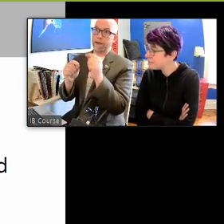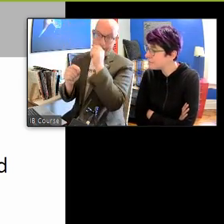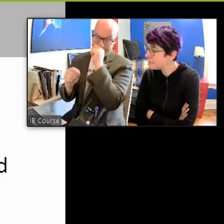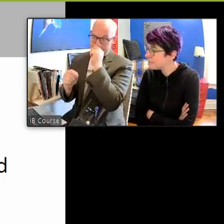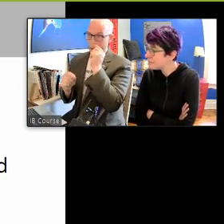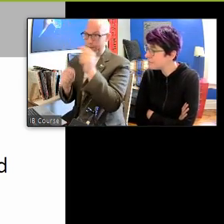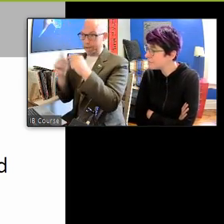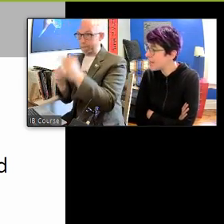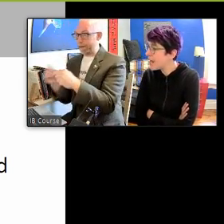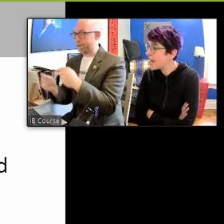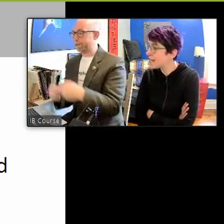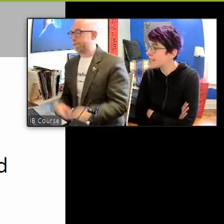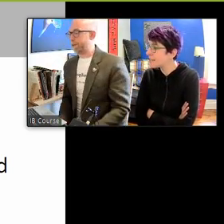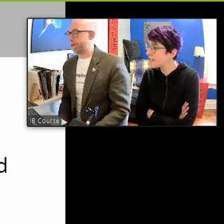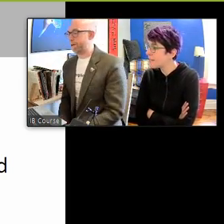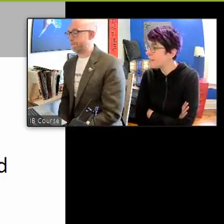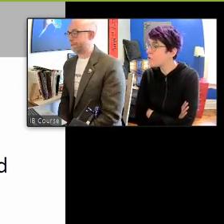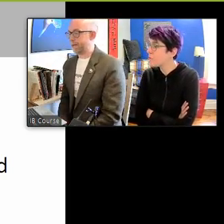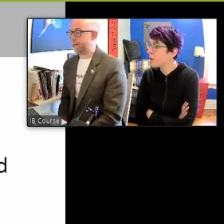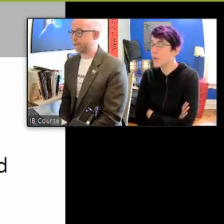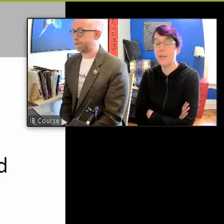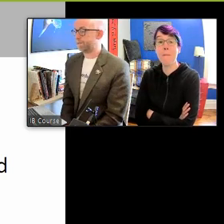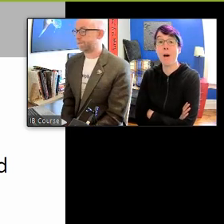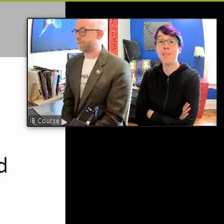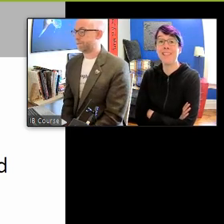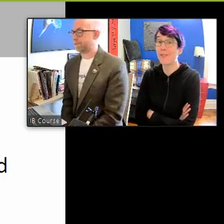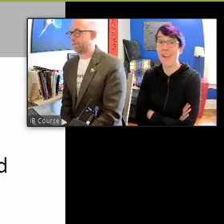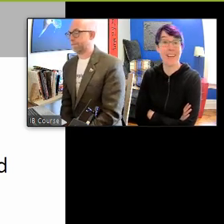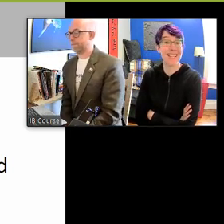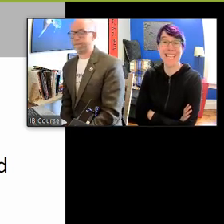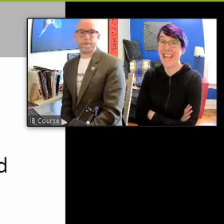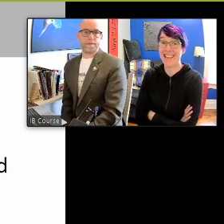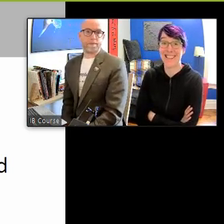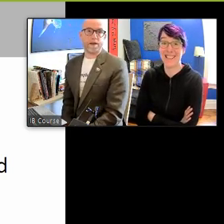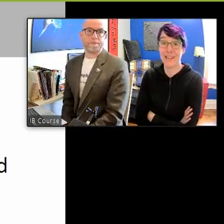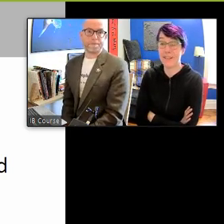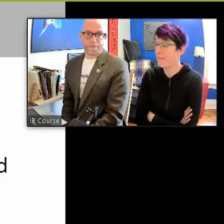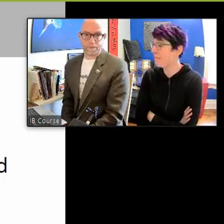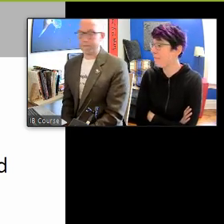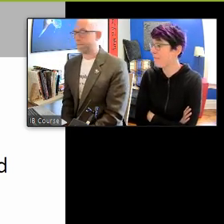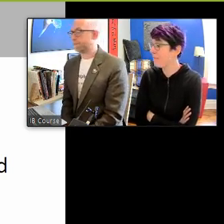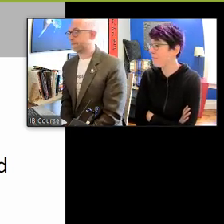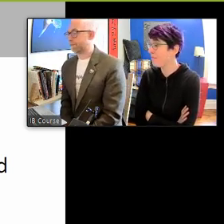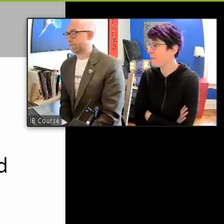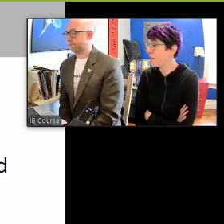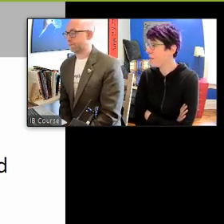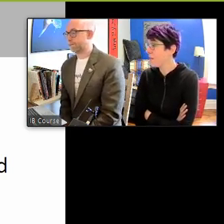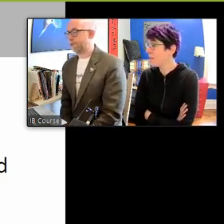And it links back to some of the other... Super good. Bottleneck effect. Yes. Yep.